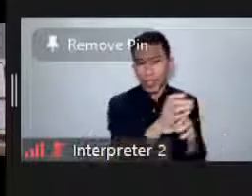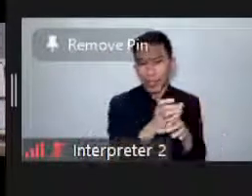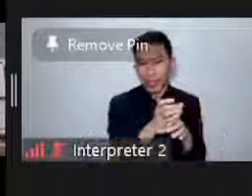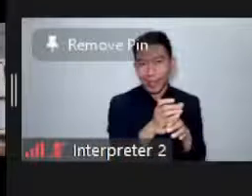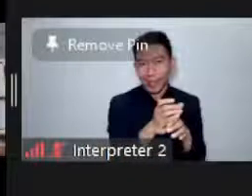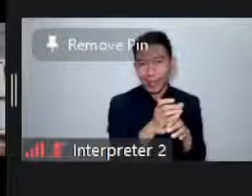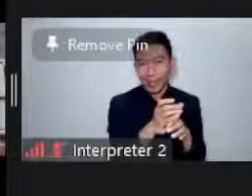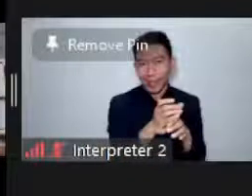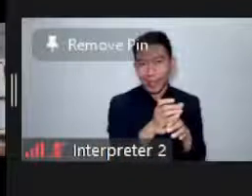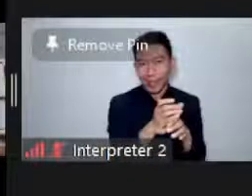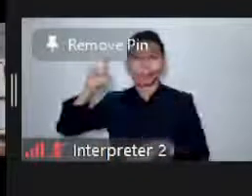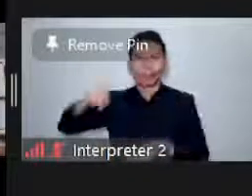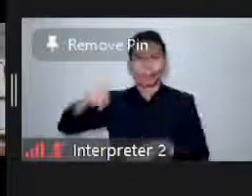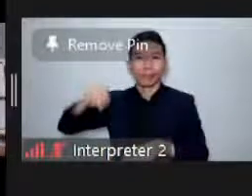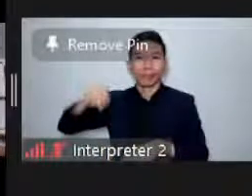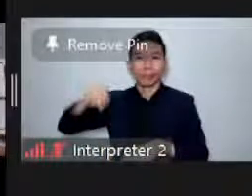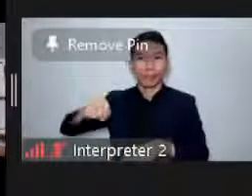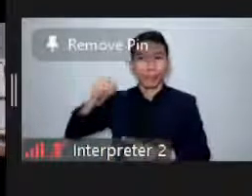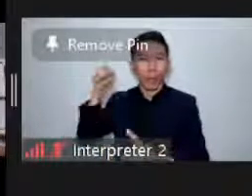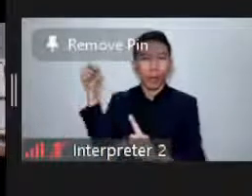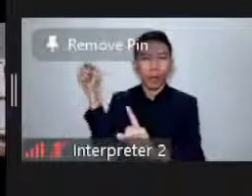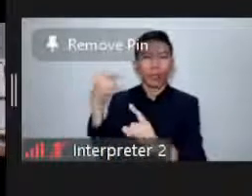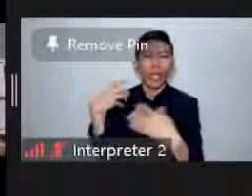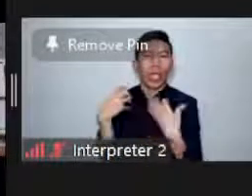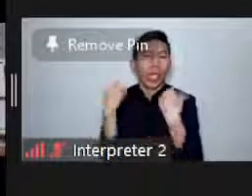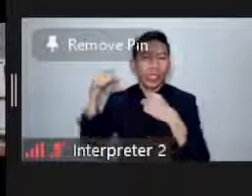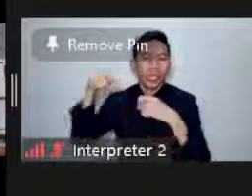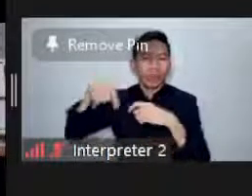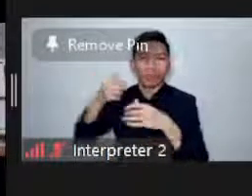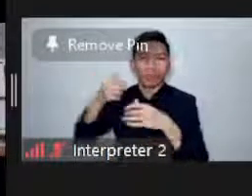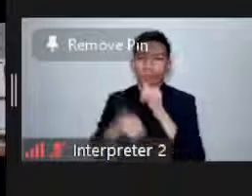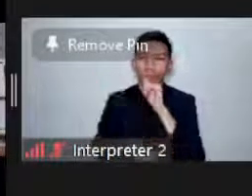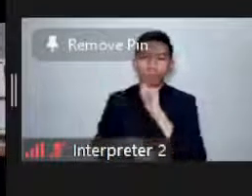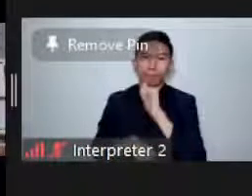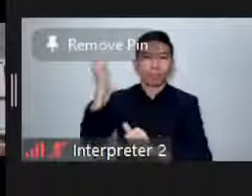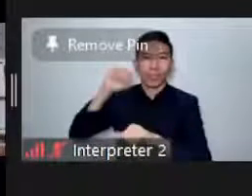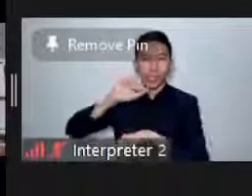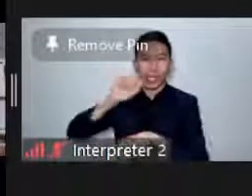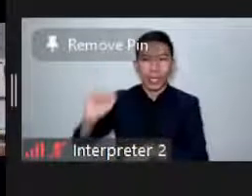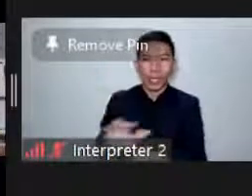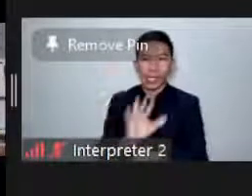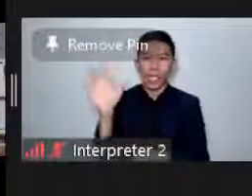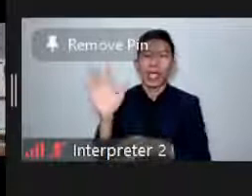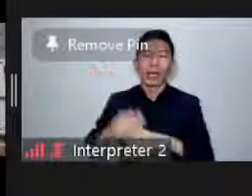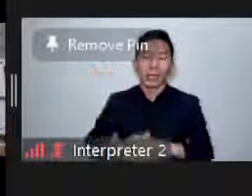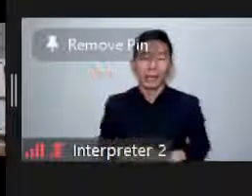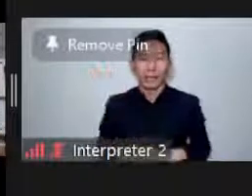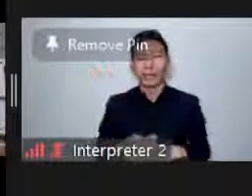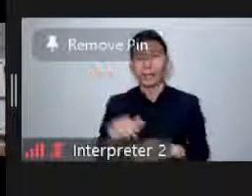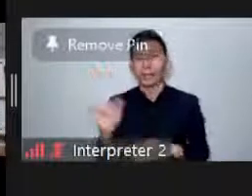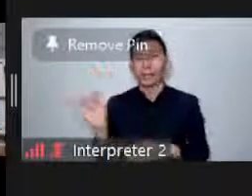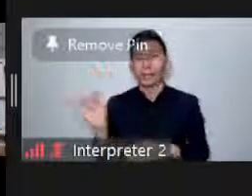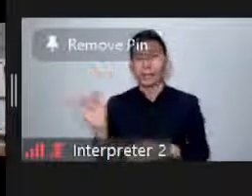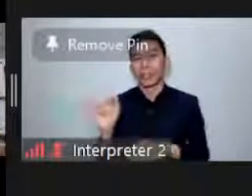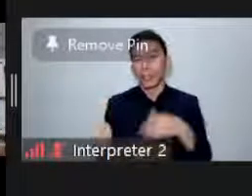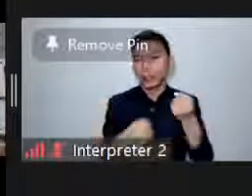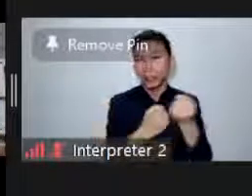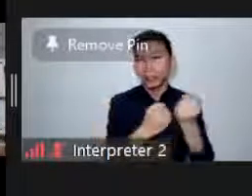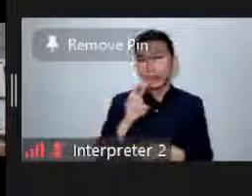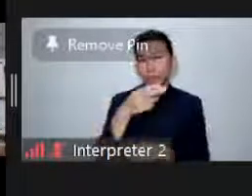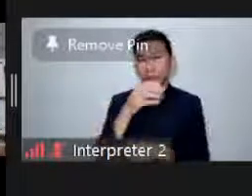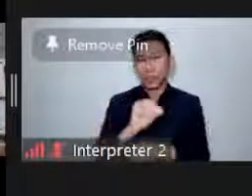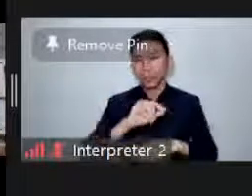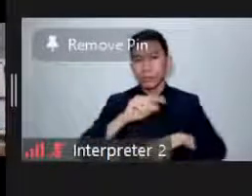in Asia by 2040. The program also supports the WHO's various global initiatives